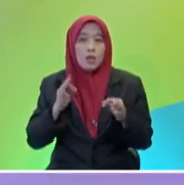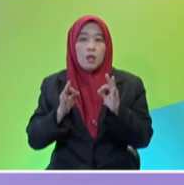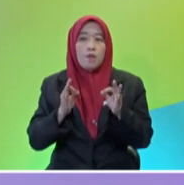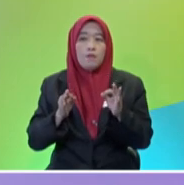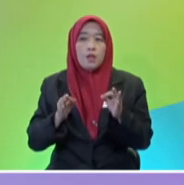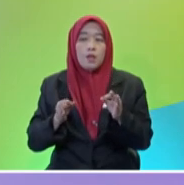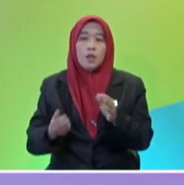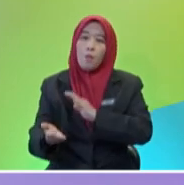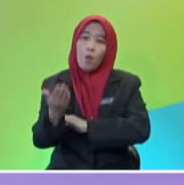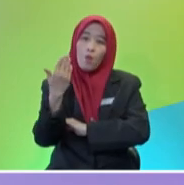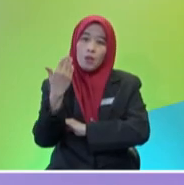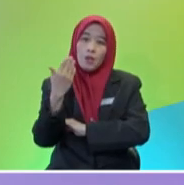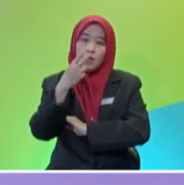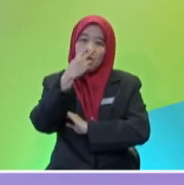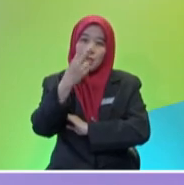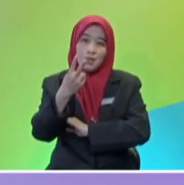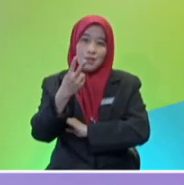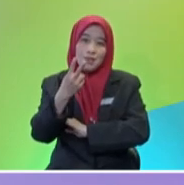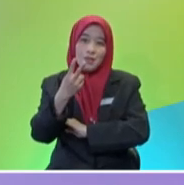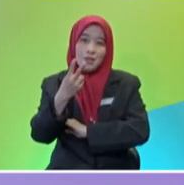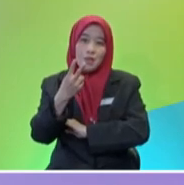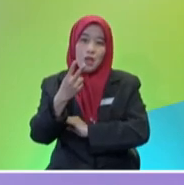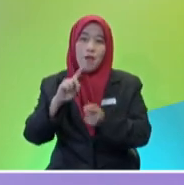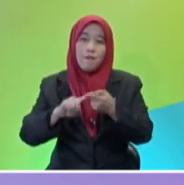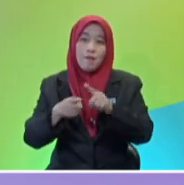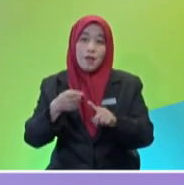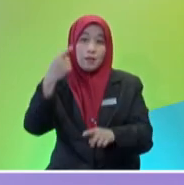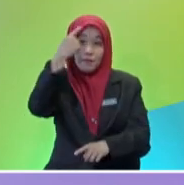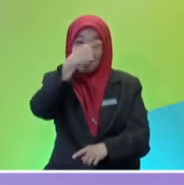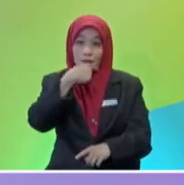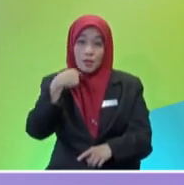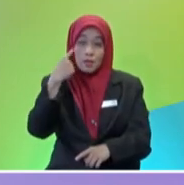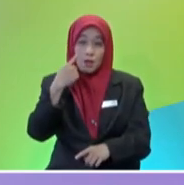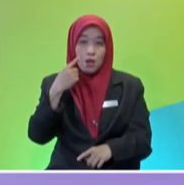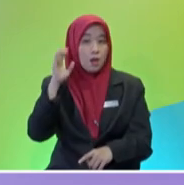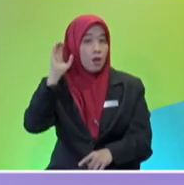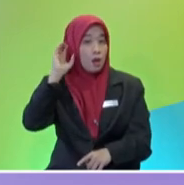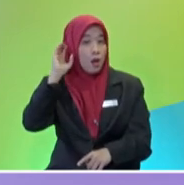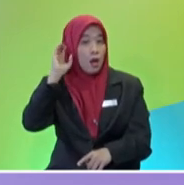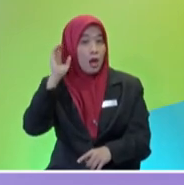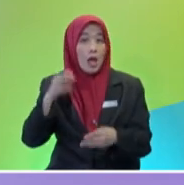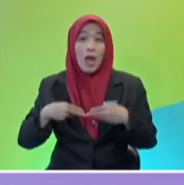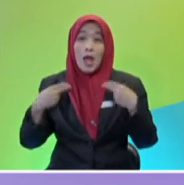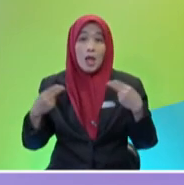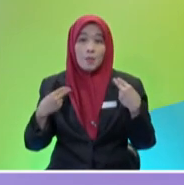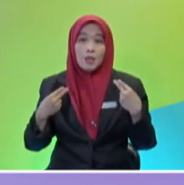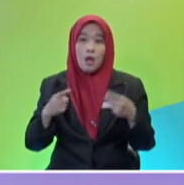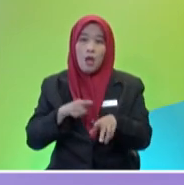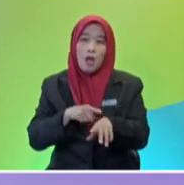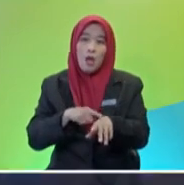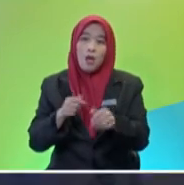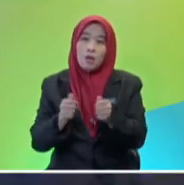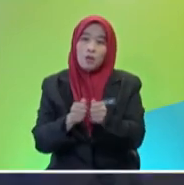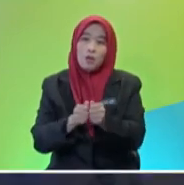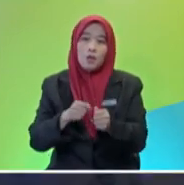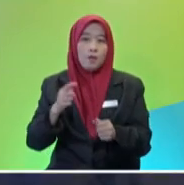in the morning and I see my friend's face and I know that I will have a happy time with them, so I'm